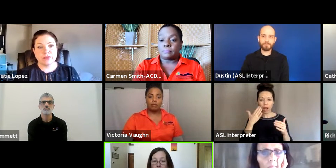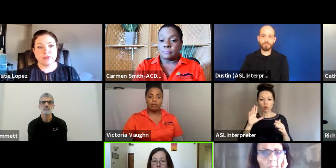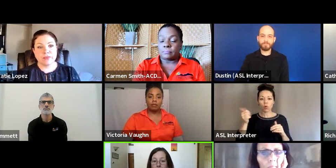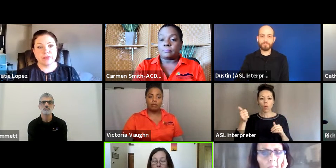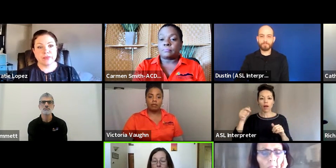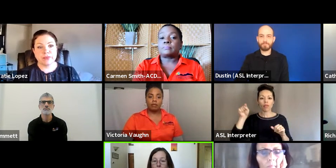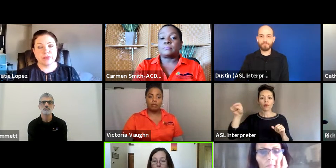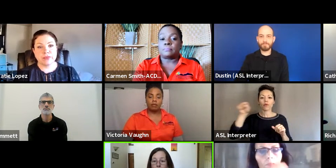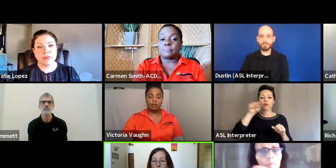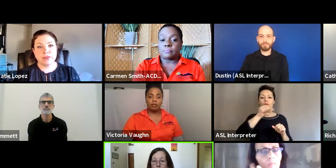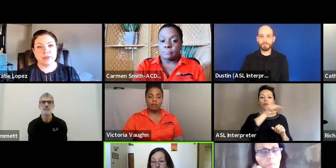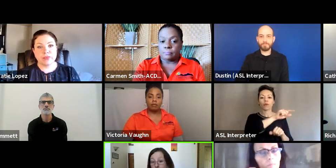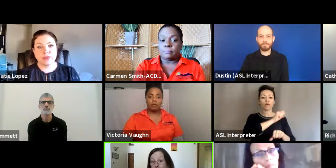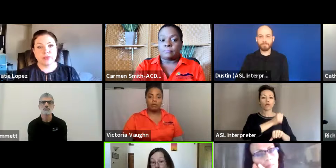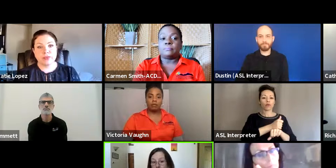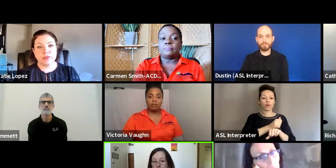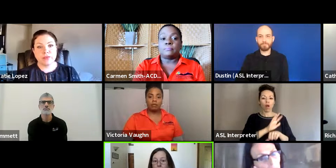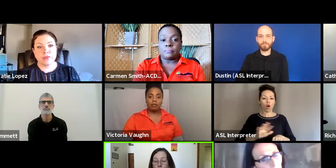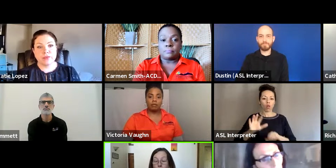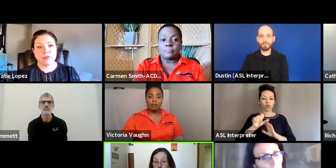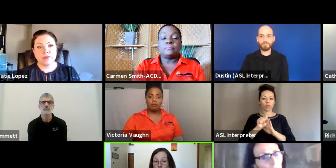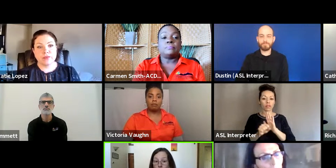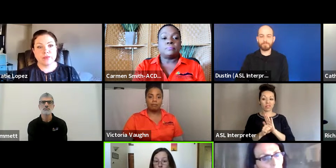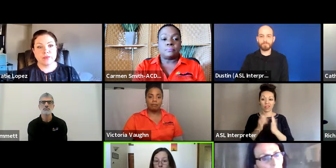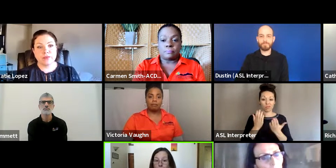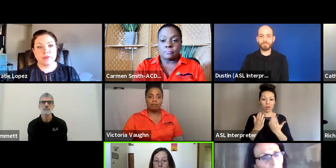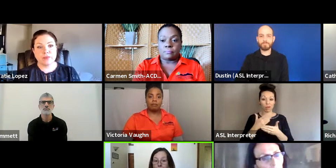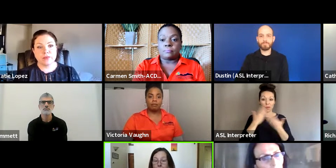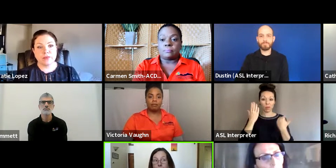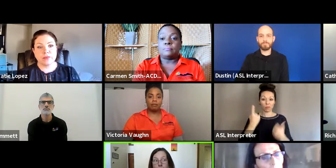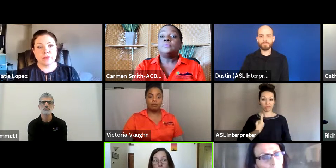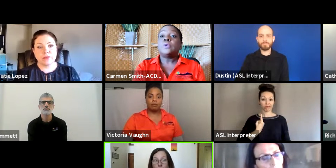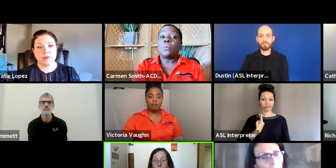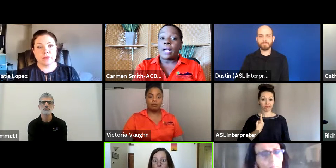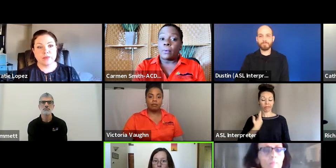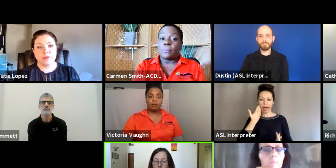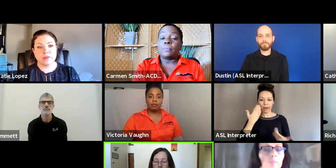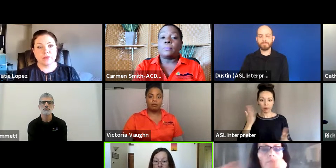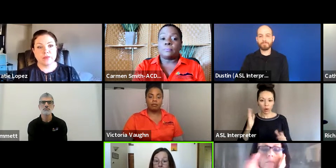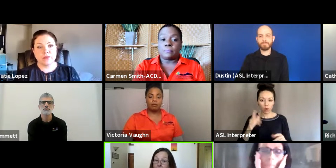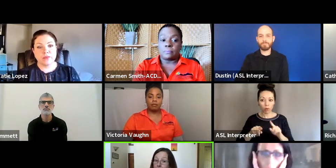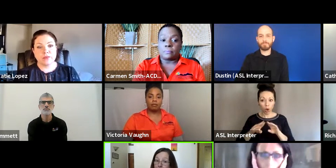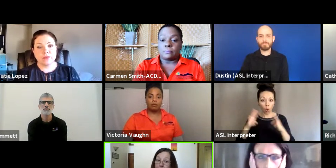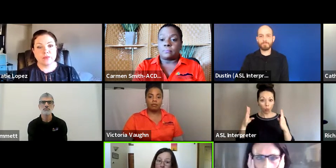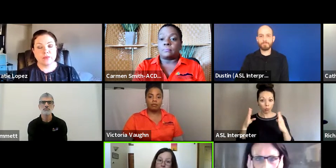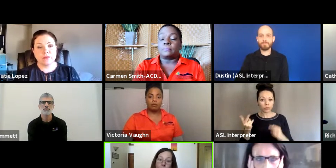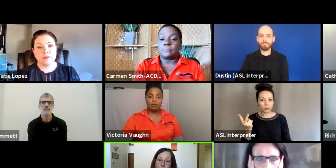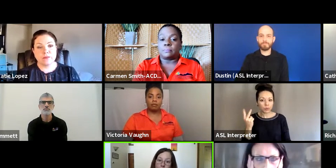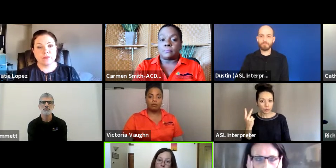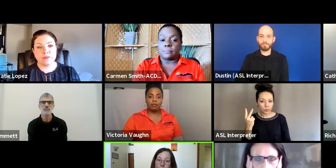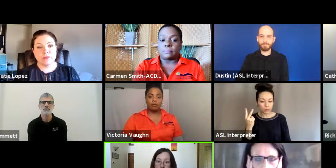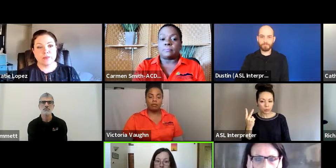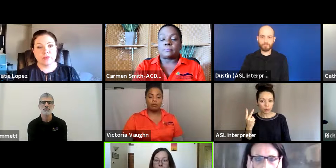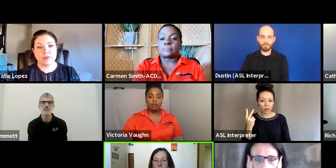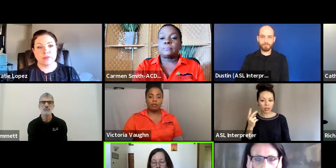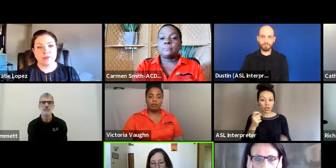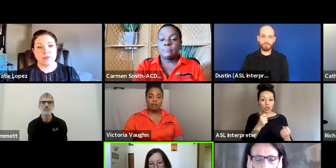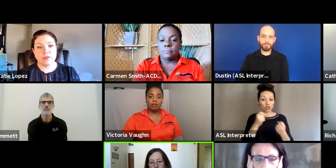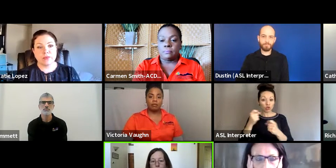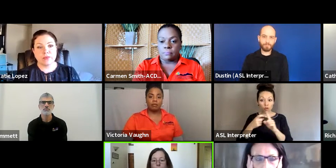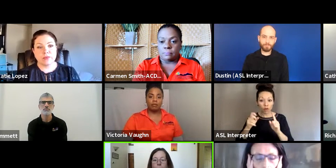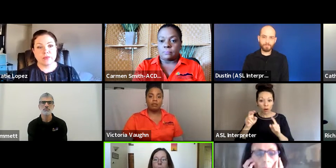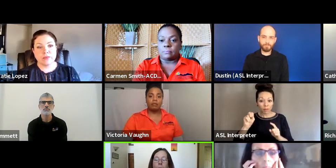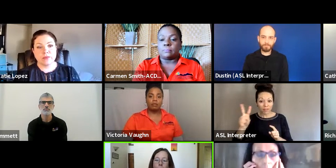there are in the state, and maybe none, but we are open. I've had a couple candidates, and they're coming from Nevada,